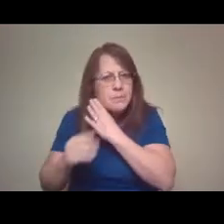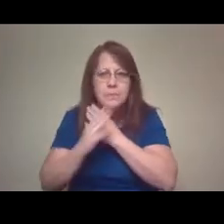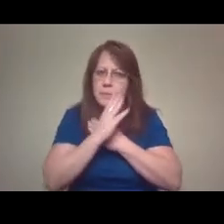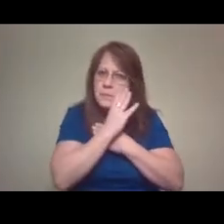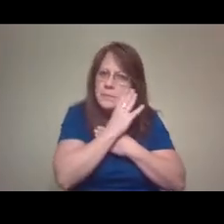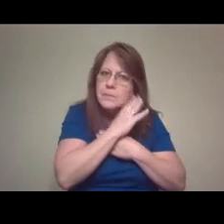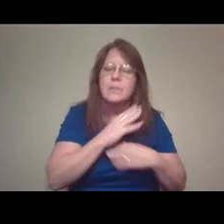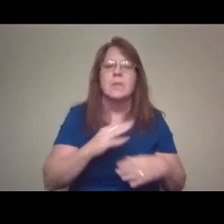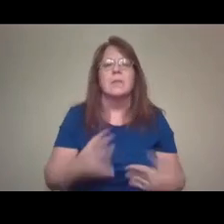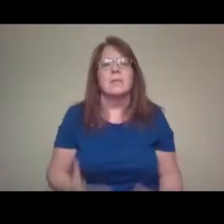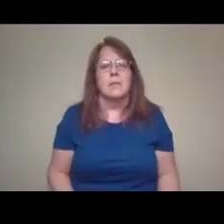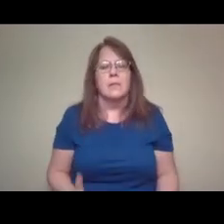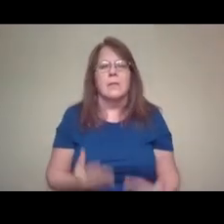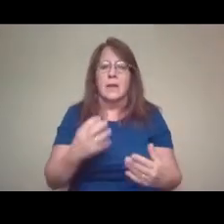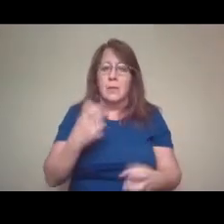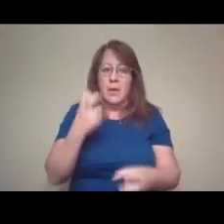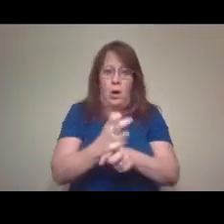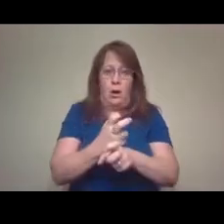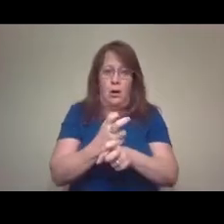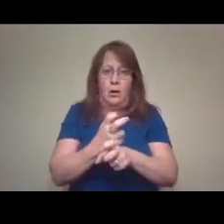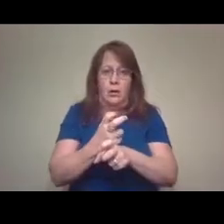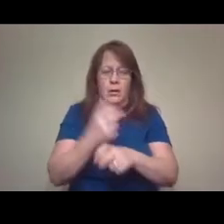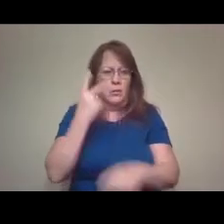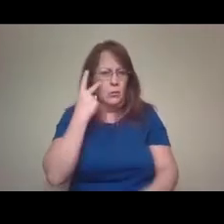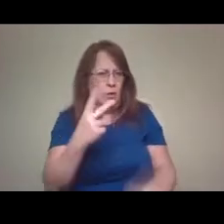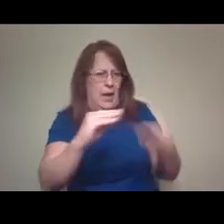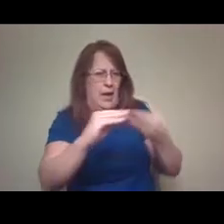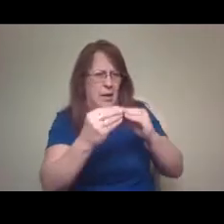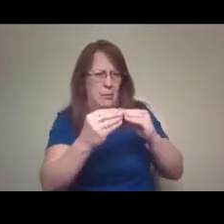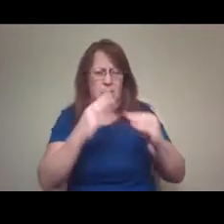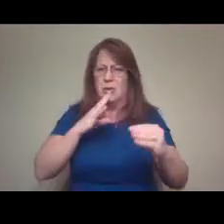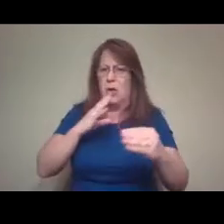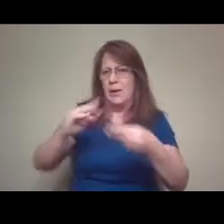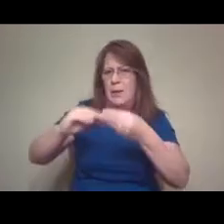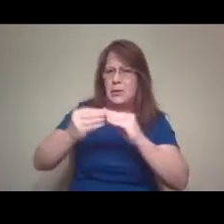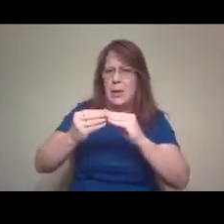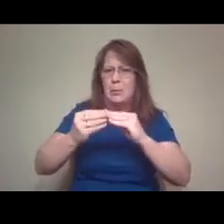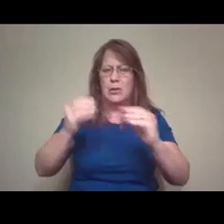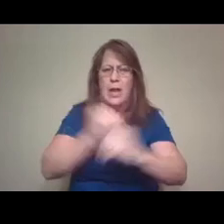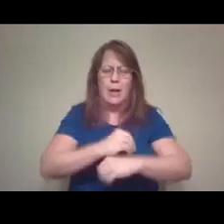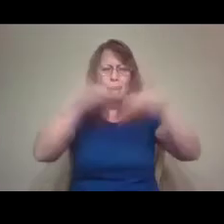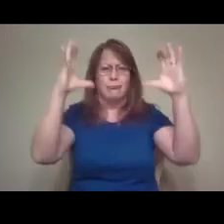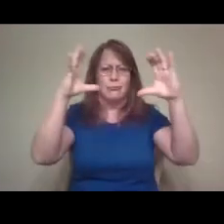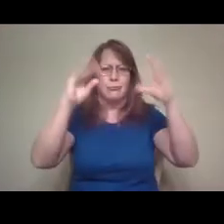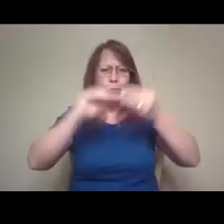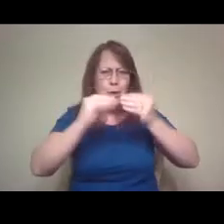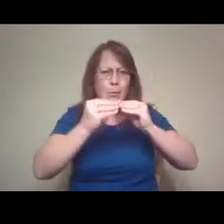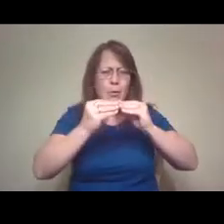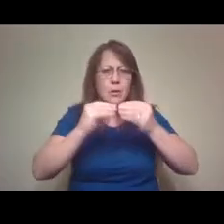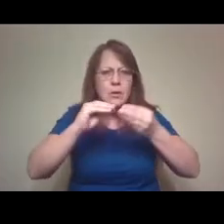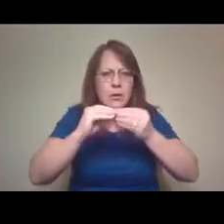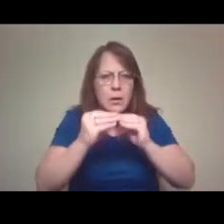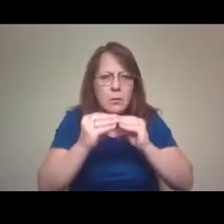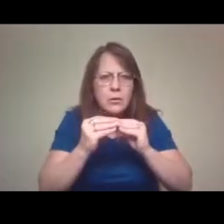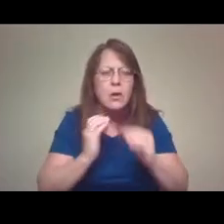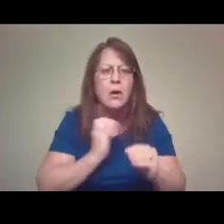I'm sure for many of you, to just look at numbers and to be talking about numbers in big picture form when in those numbers are